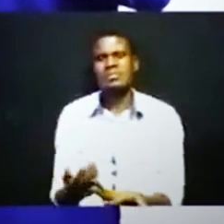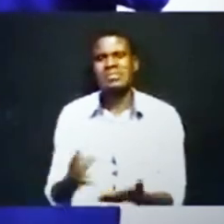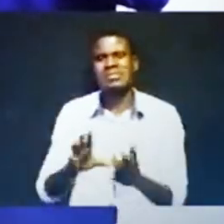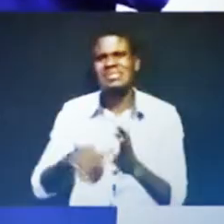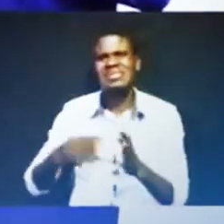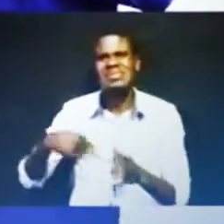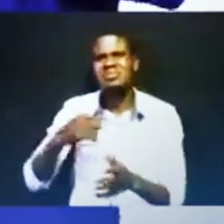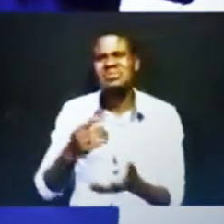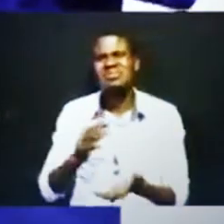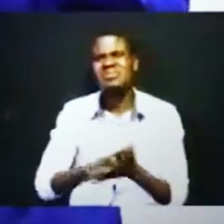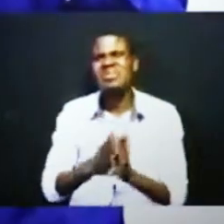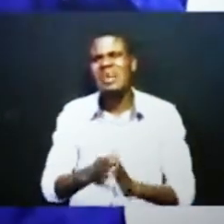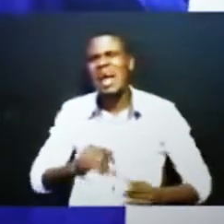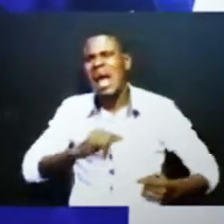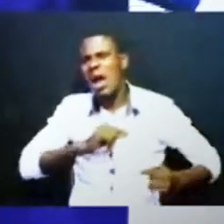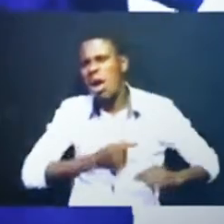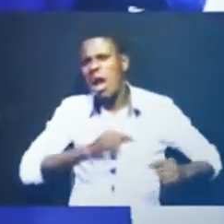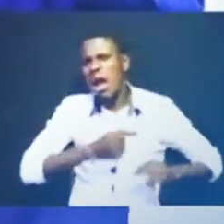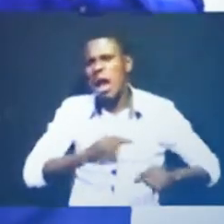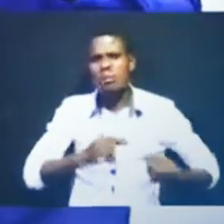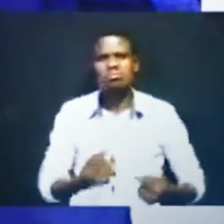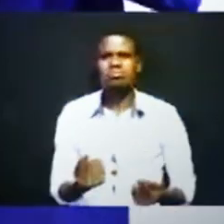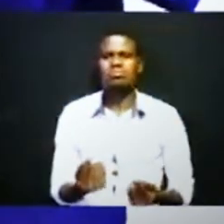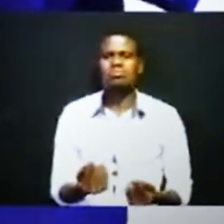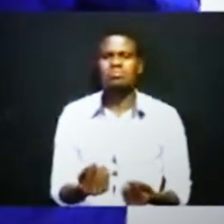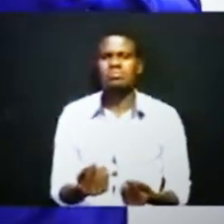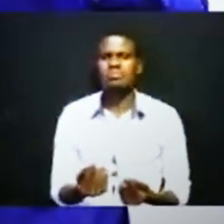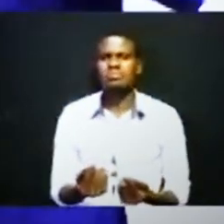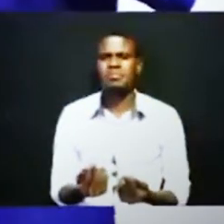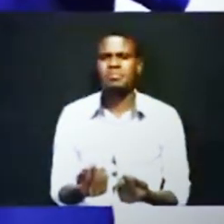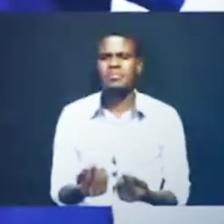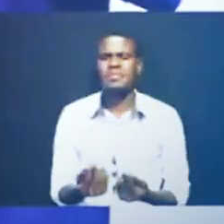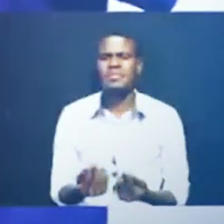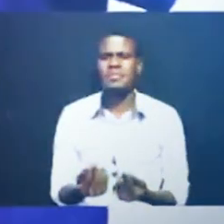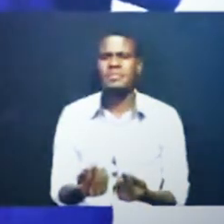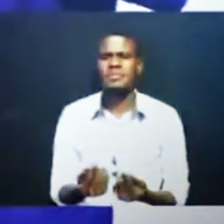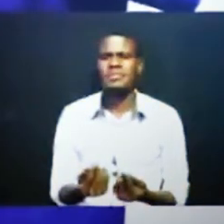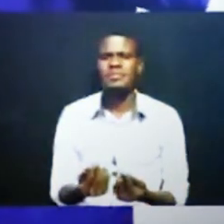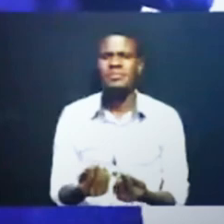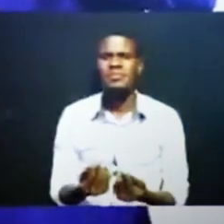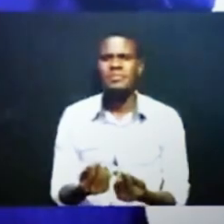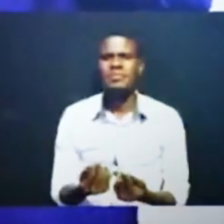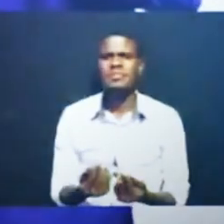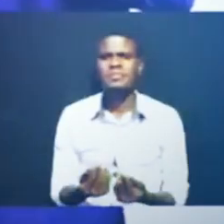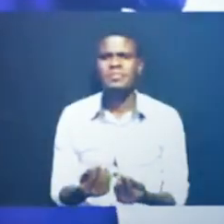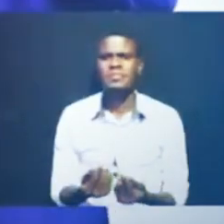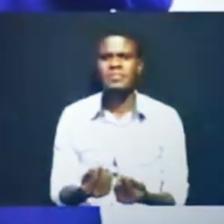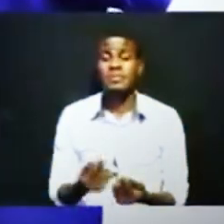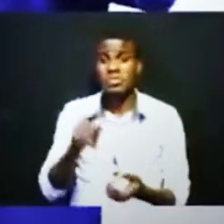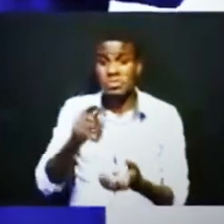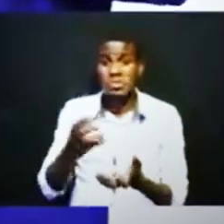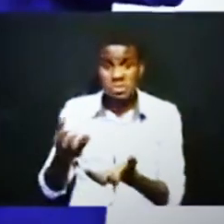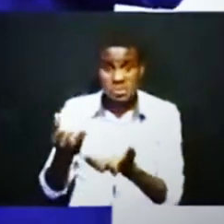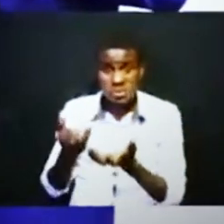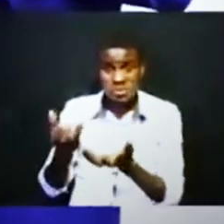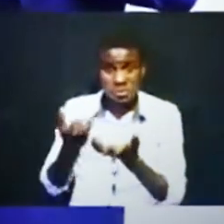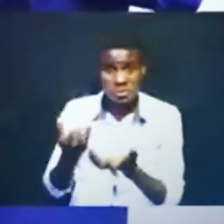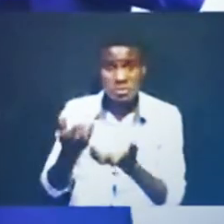very vindictive. See, you are demanding from a human